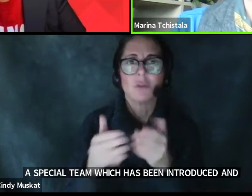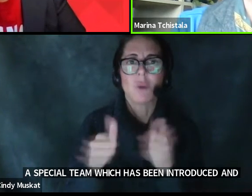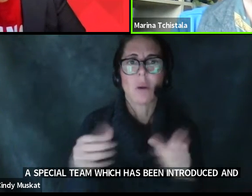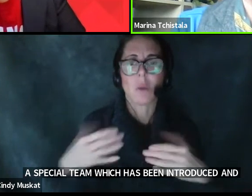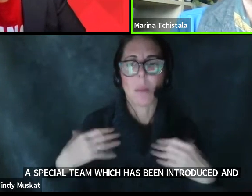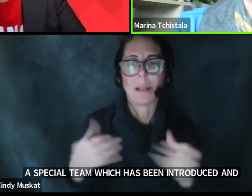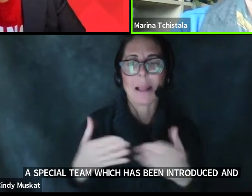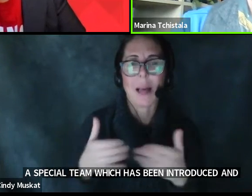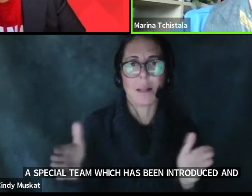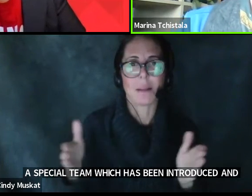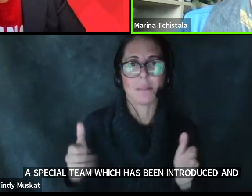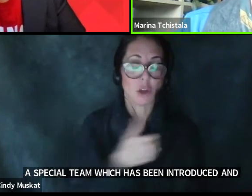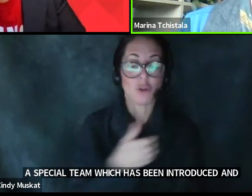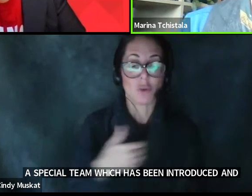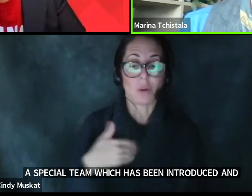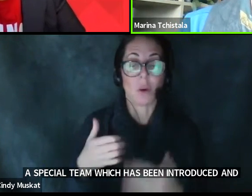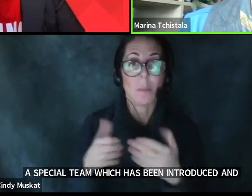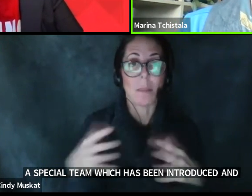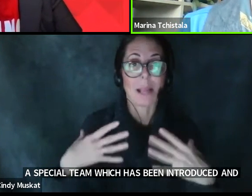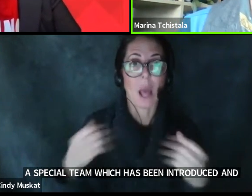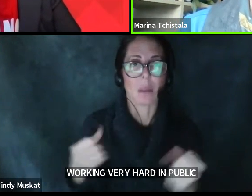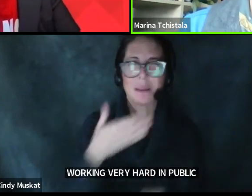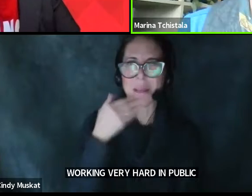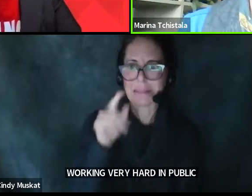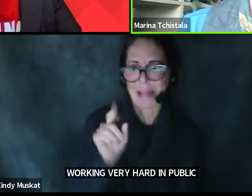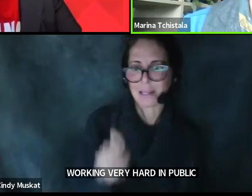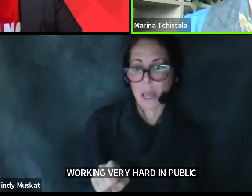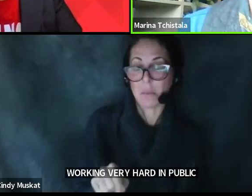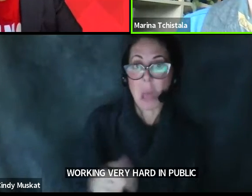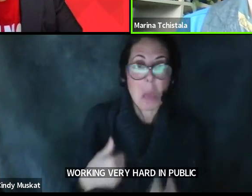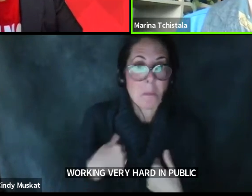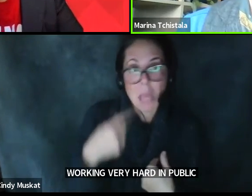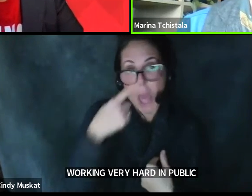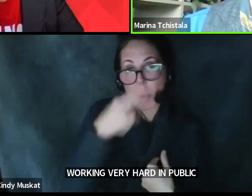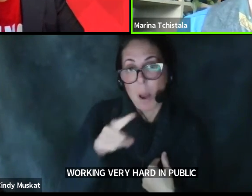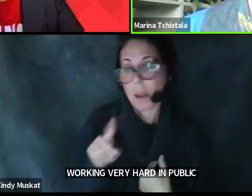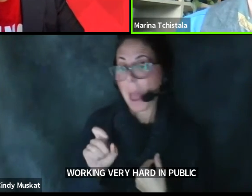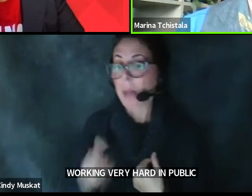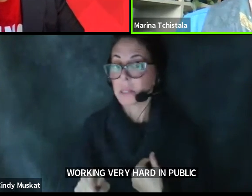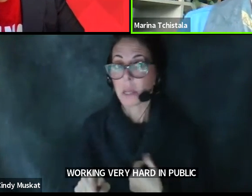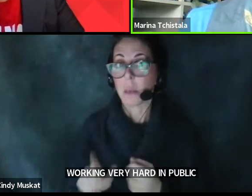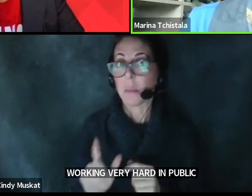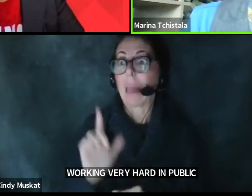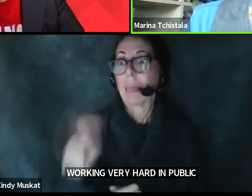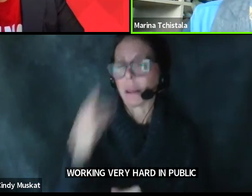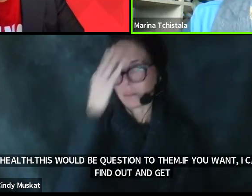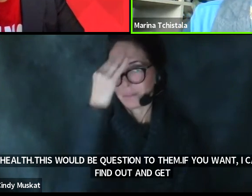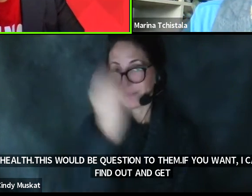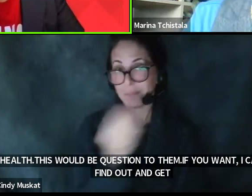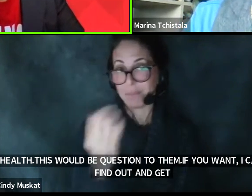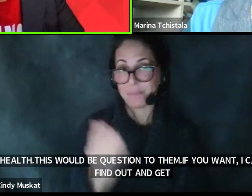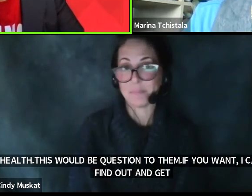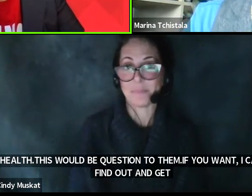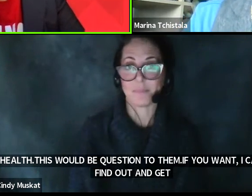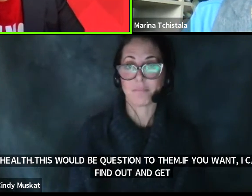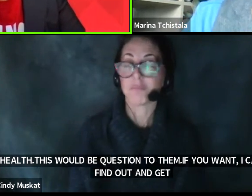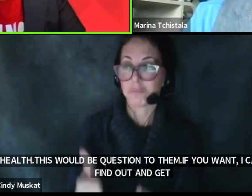be question to them. If you want, I can find out and get back to you on this for private school. Thank